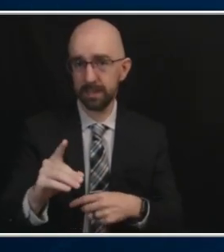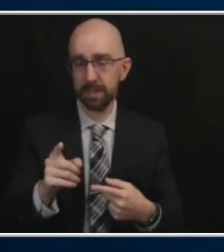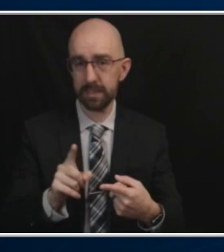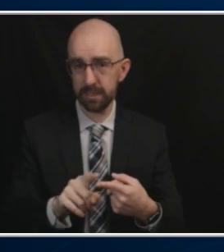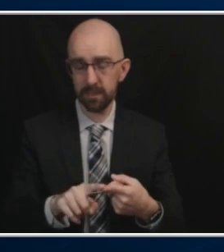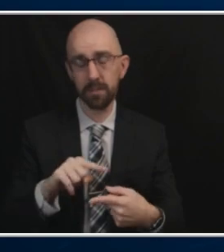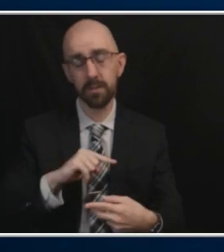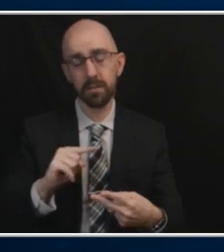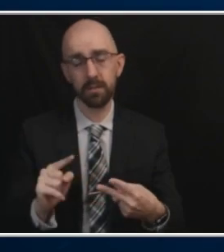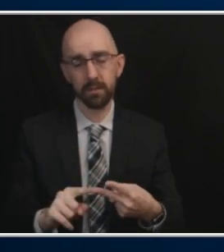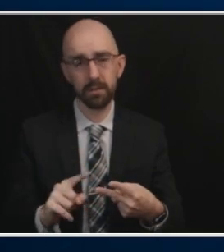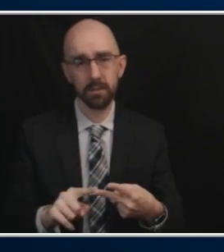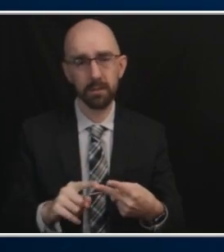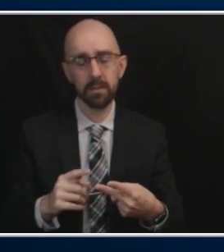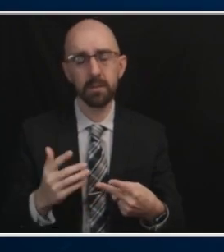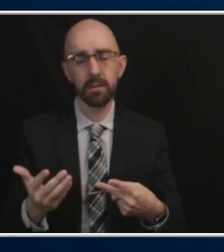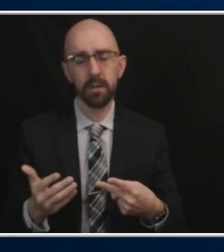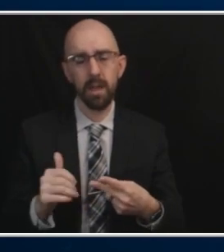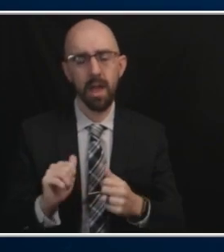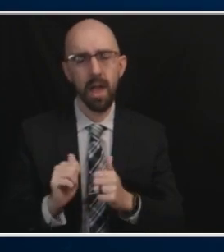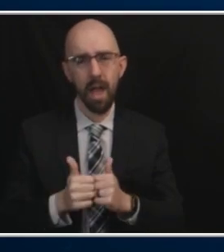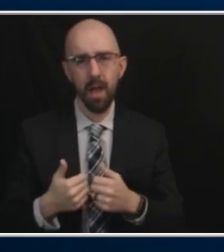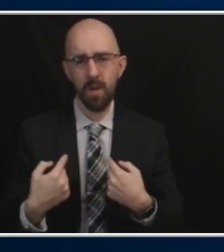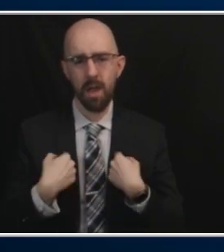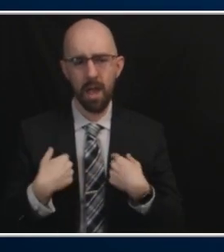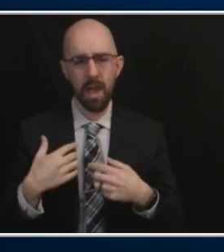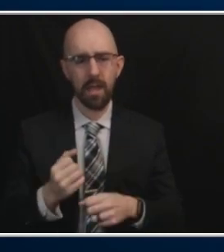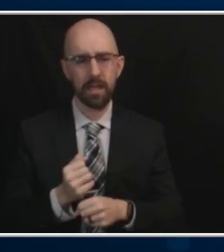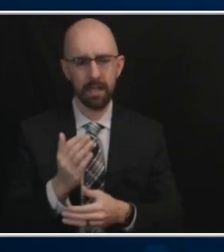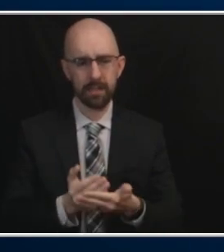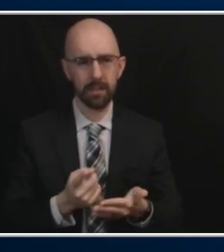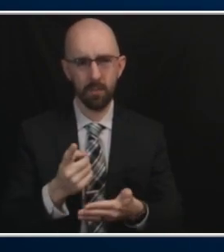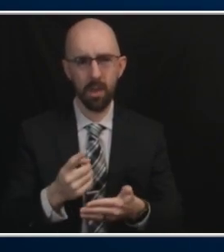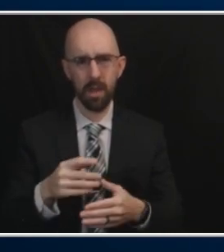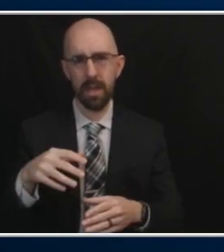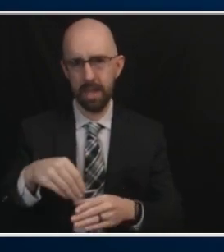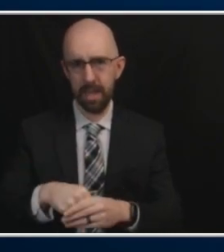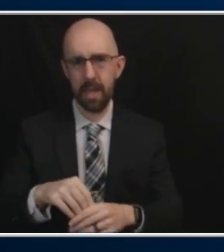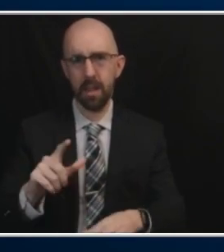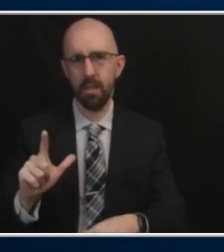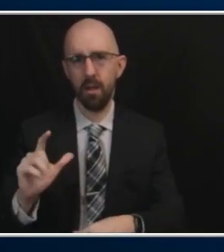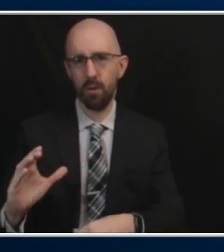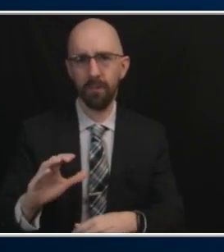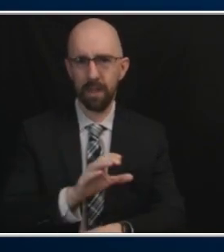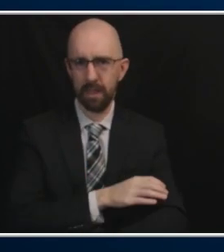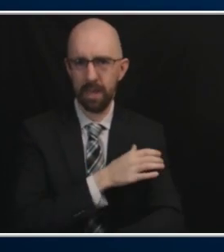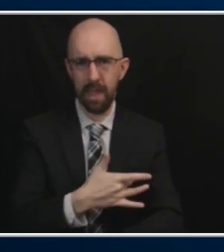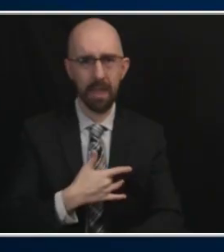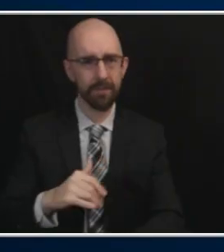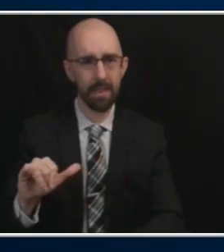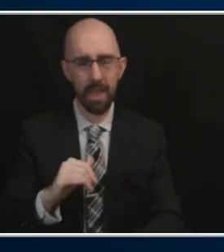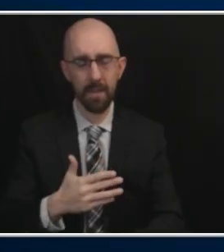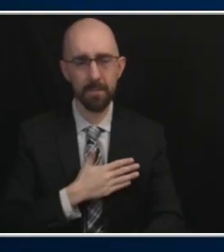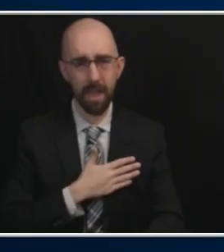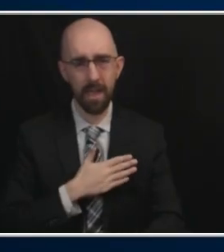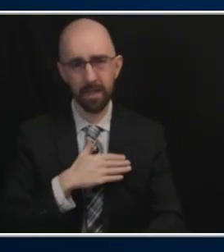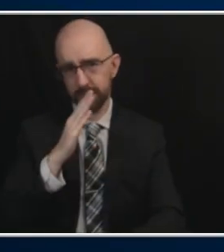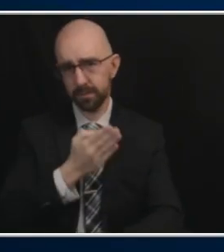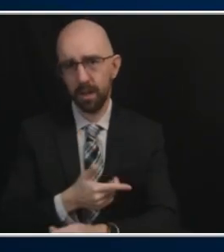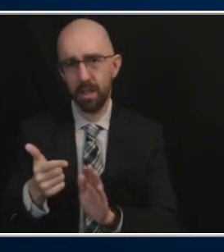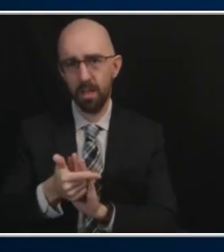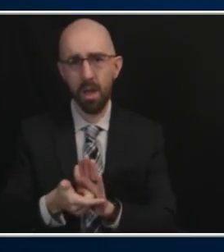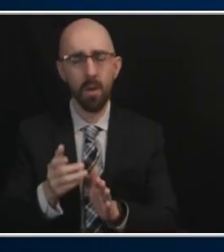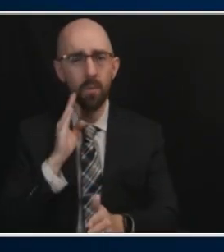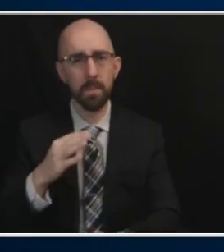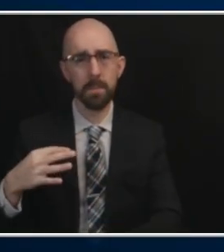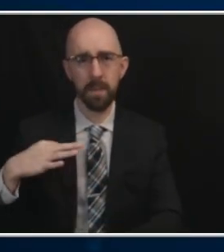question is, how do I get someone into the long COVID clinic? I feel like my son-in-law would benefit in a